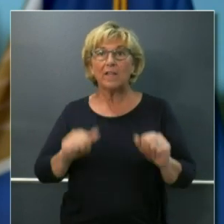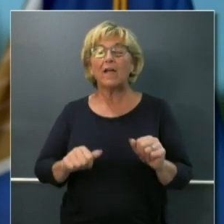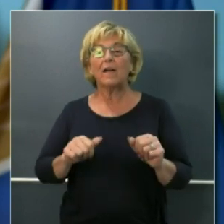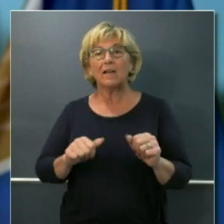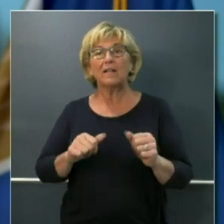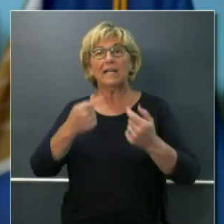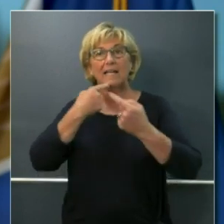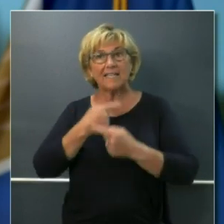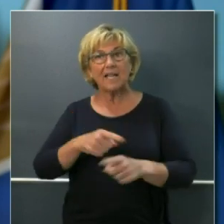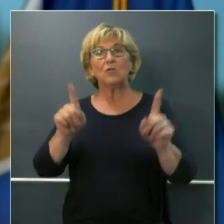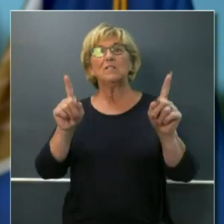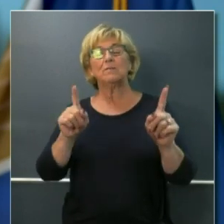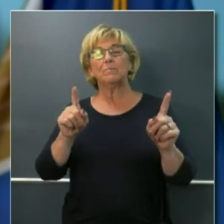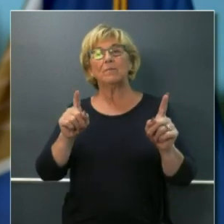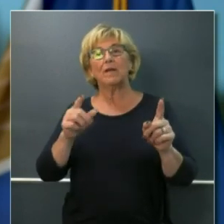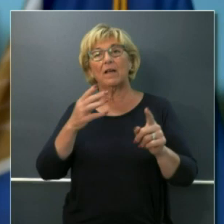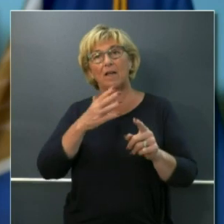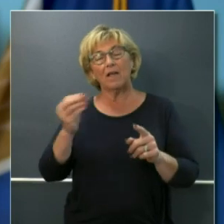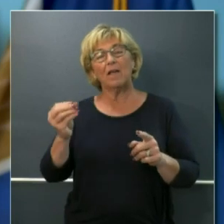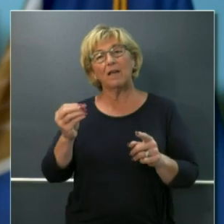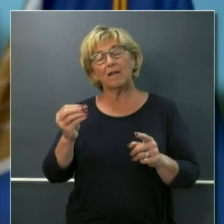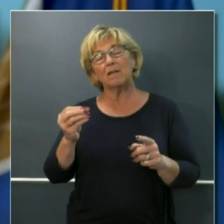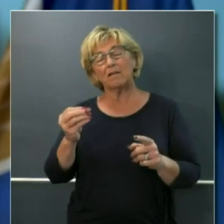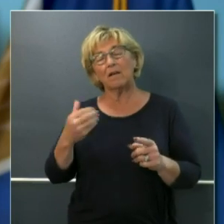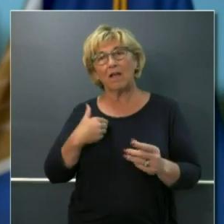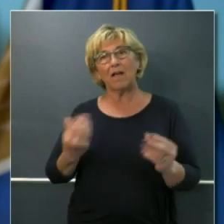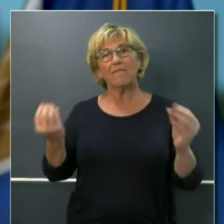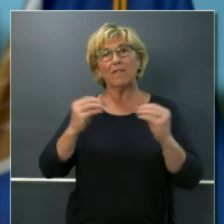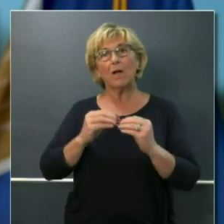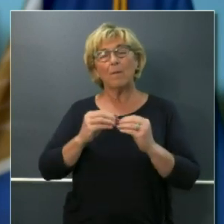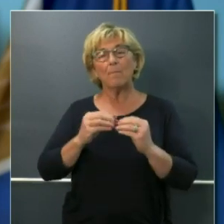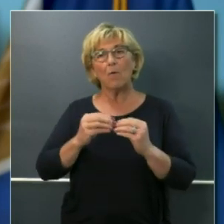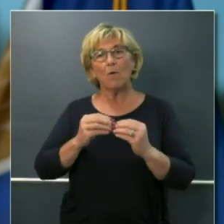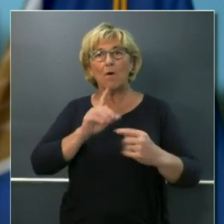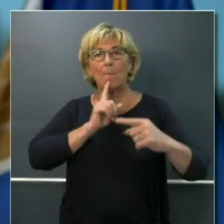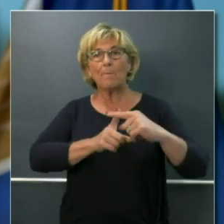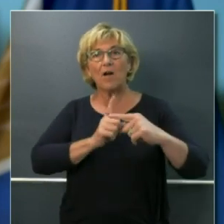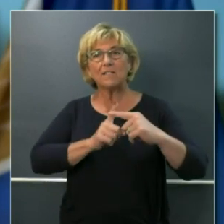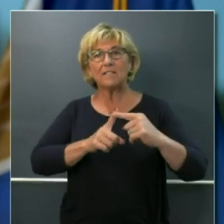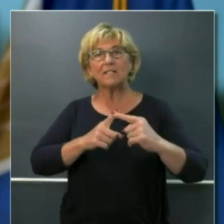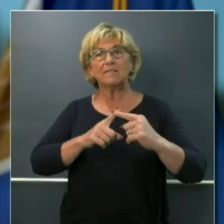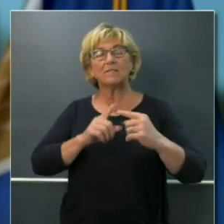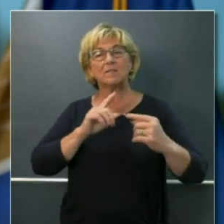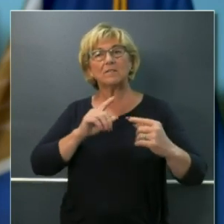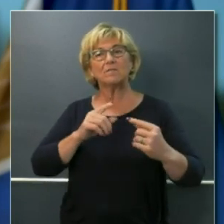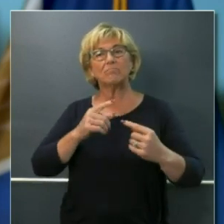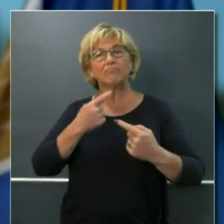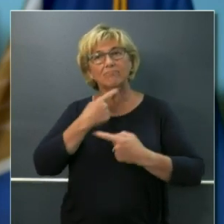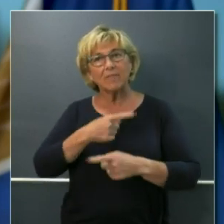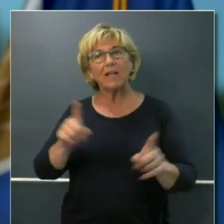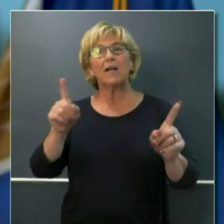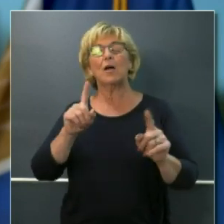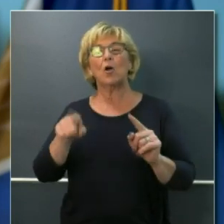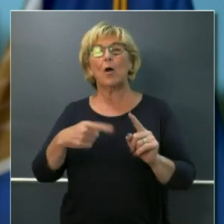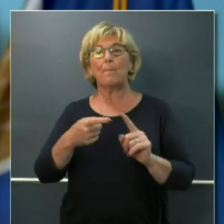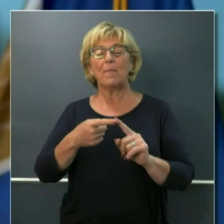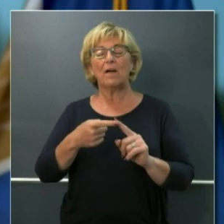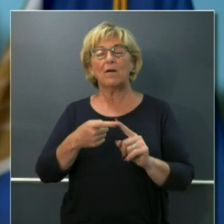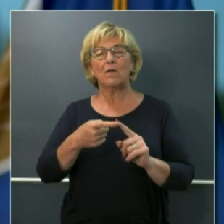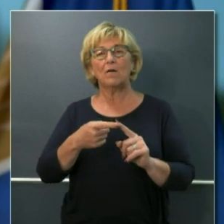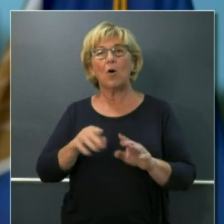again, announcements and begin to have a more public conversation with you about opening up